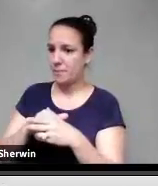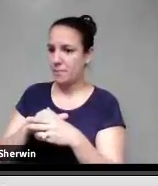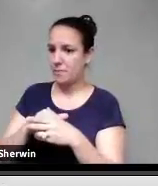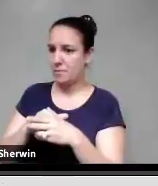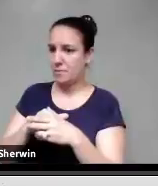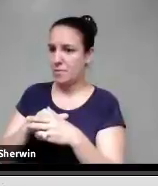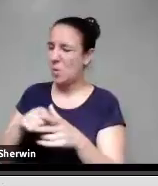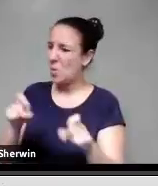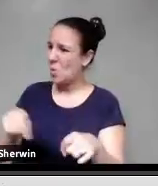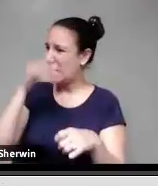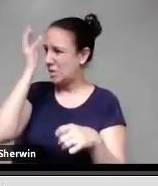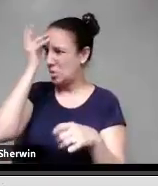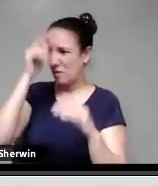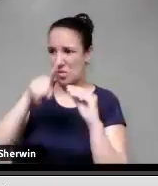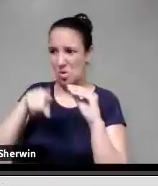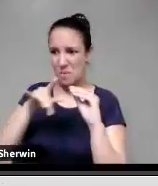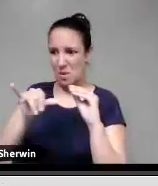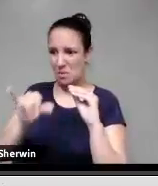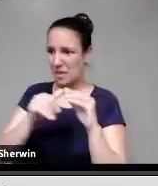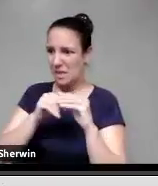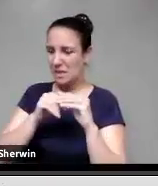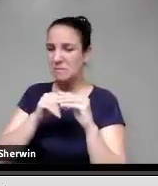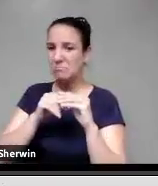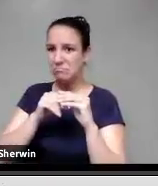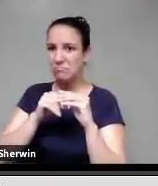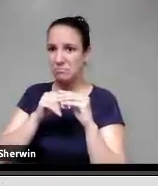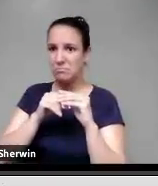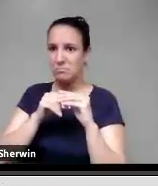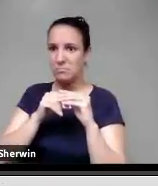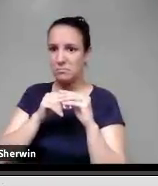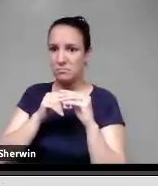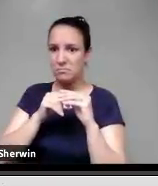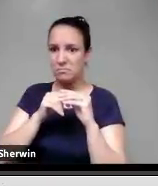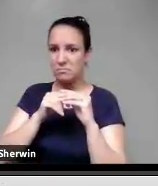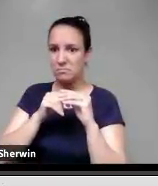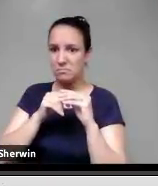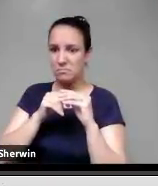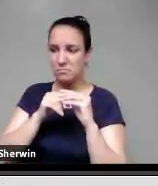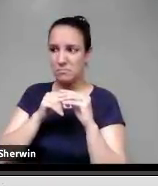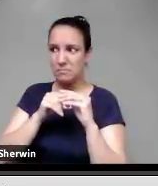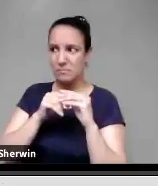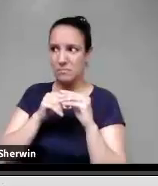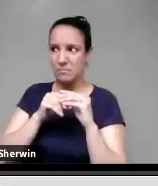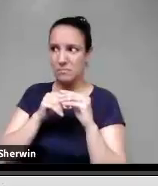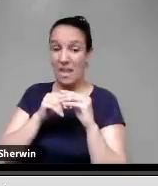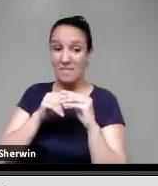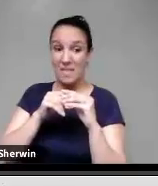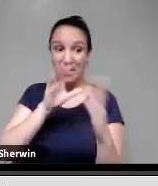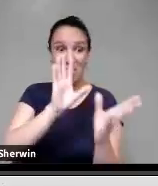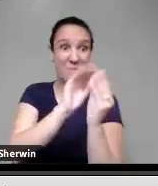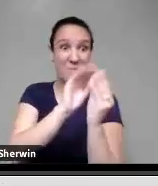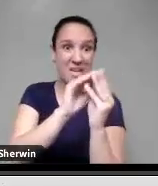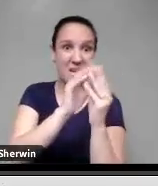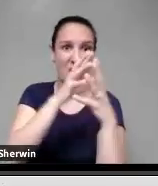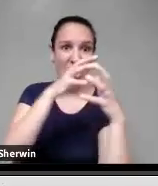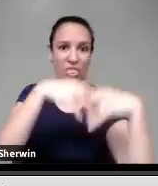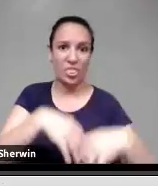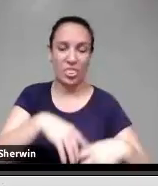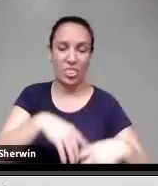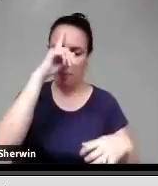have thought about, why didn't I think about this? And your mind goes there, and then all of a sudden your productive meeting with these people falls apart because you didn't think of